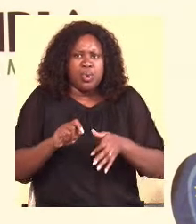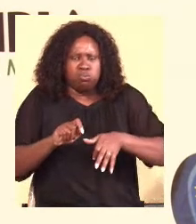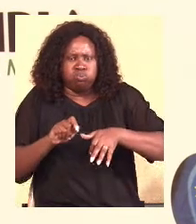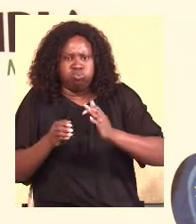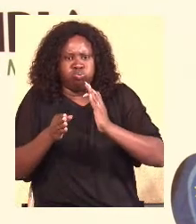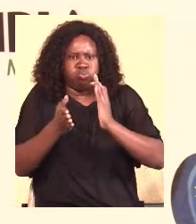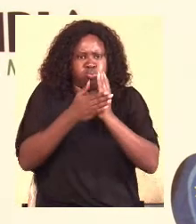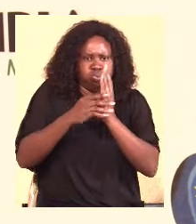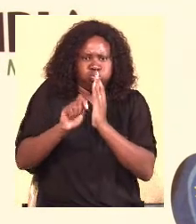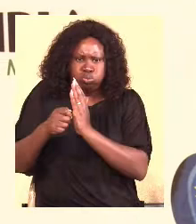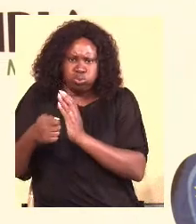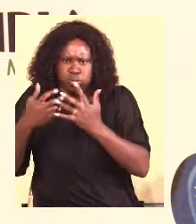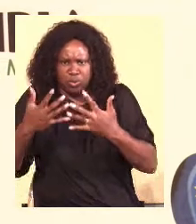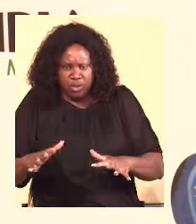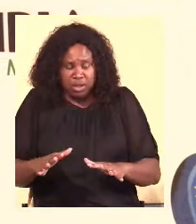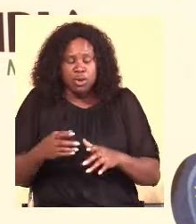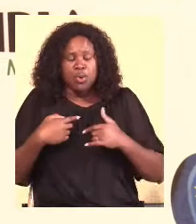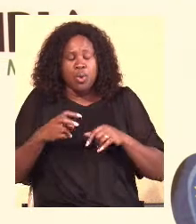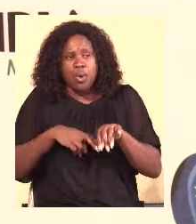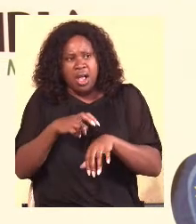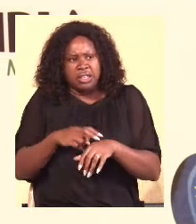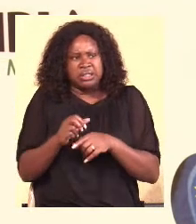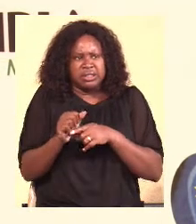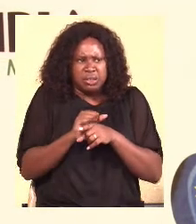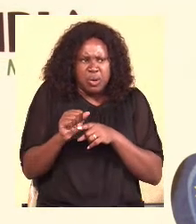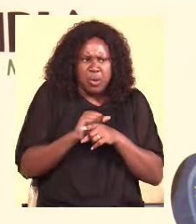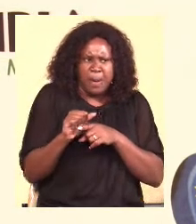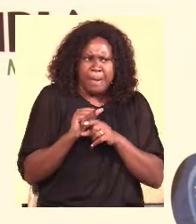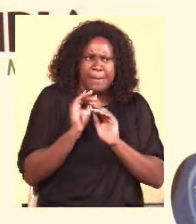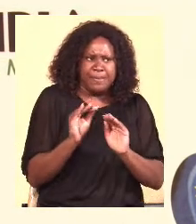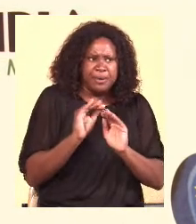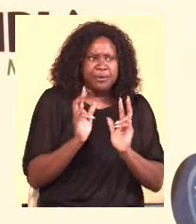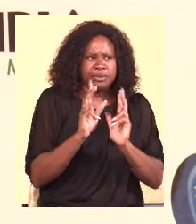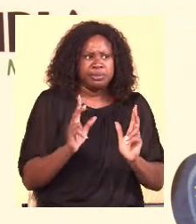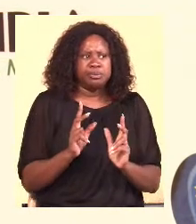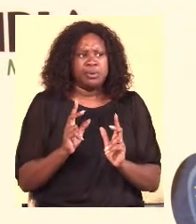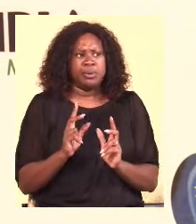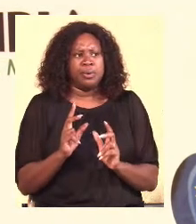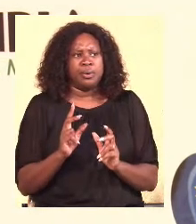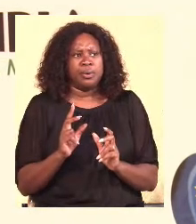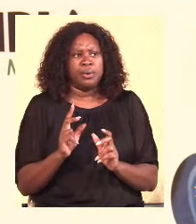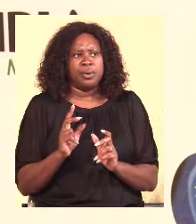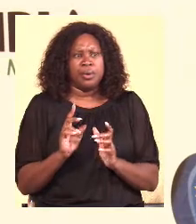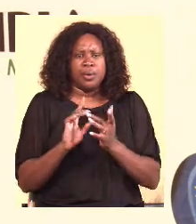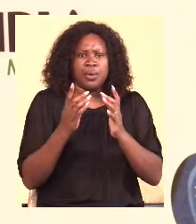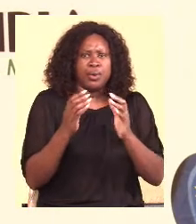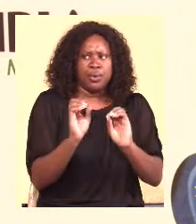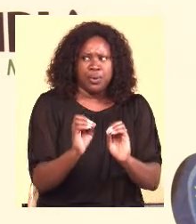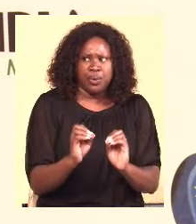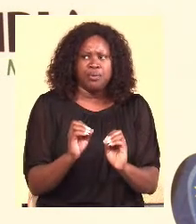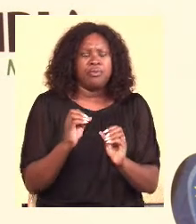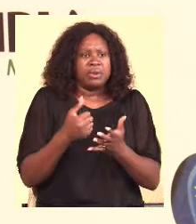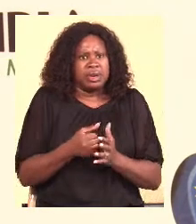we would be able to organize intensive courses for those that have not managed to log on online to make sure they